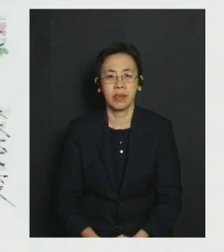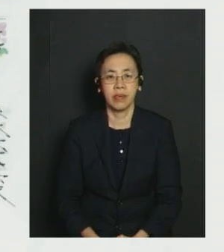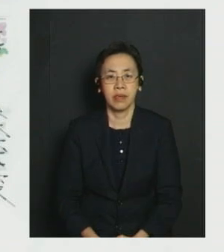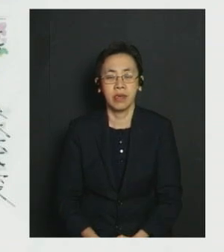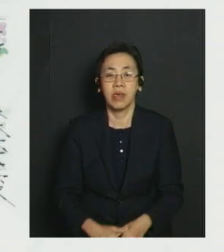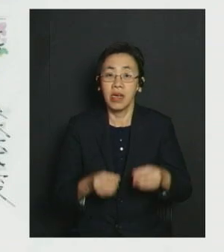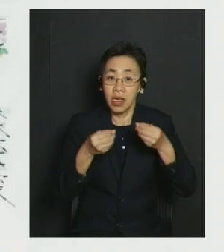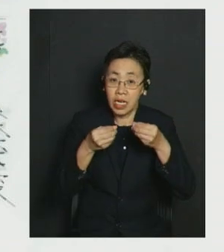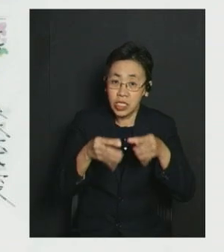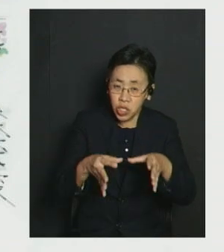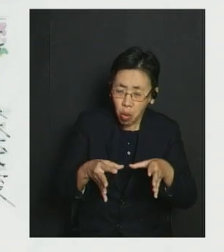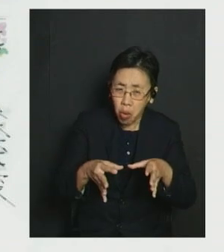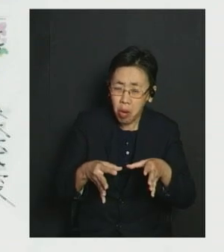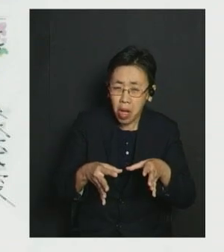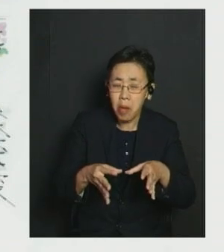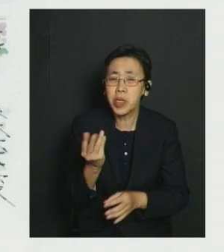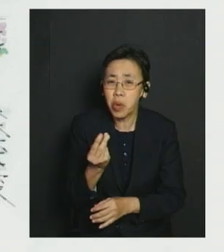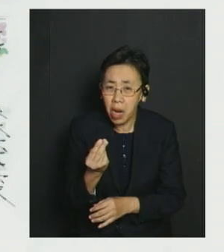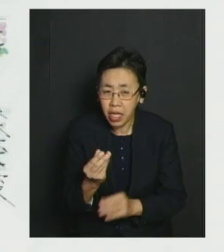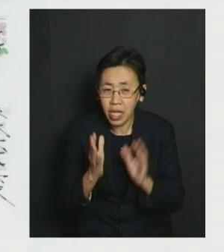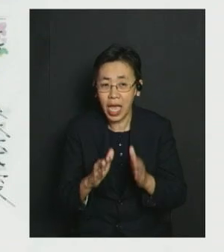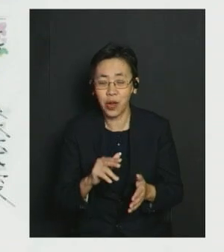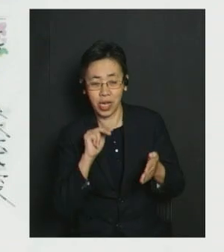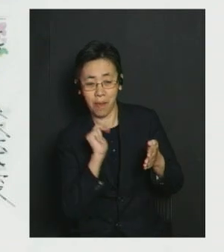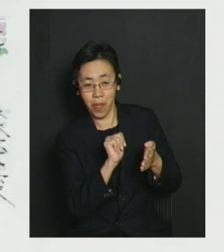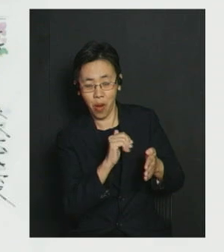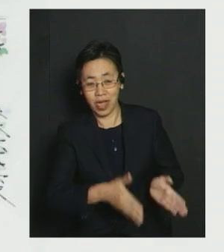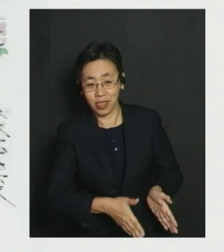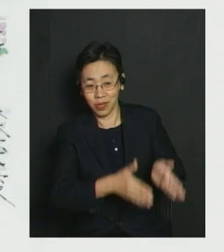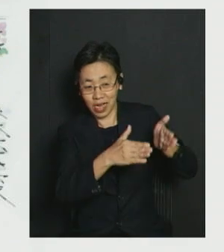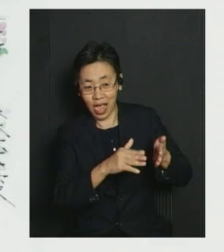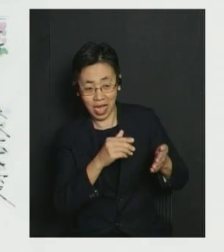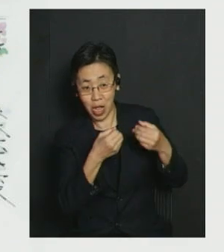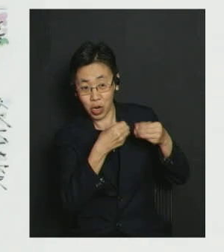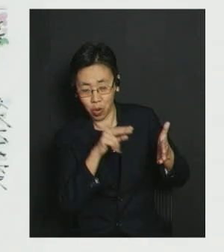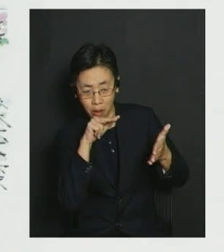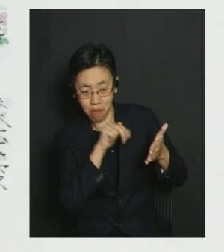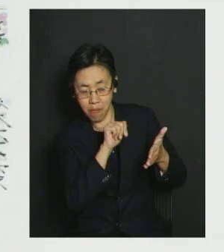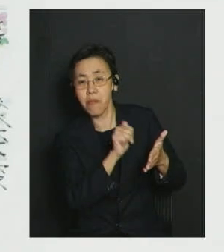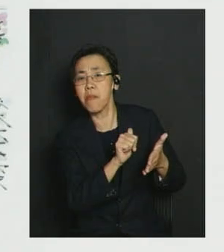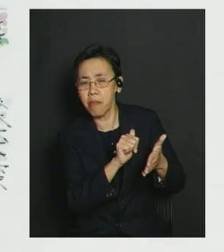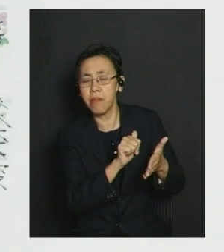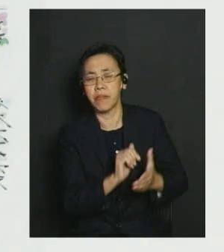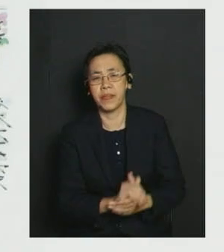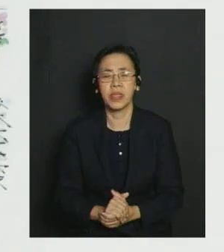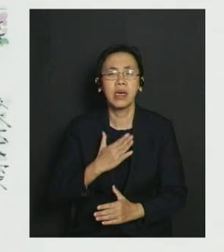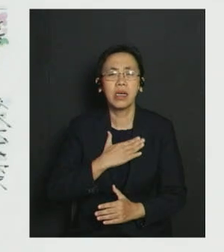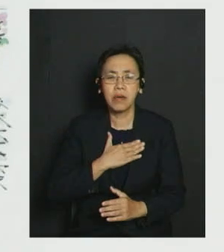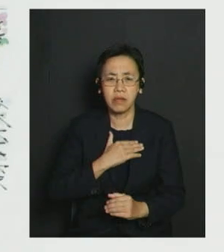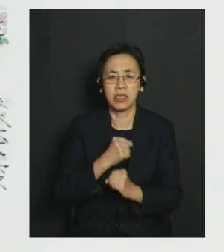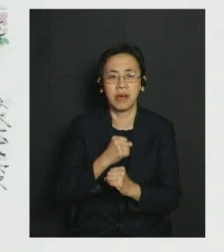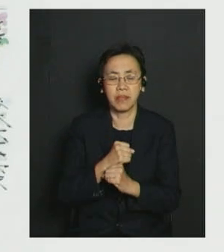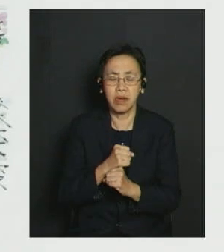look into that building? So there's lots of things that we can do in that plane so that when they all